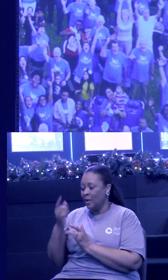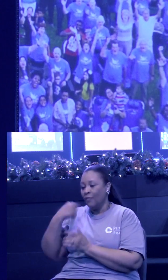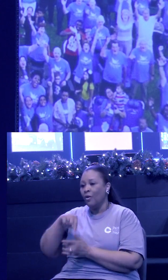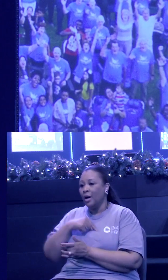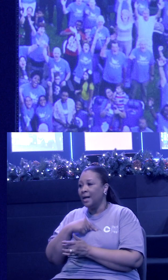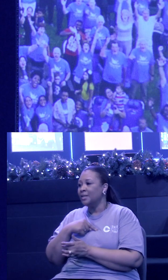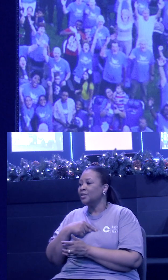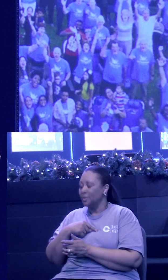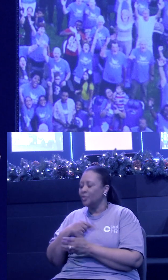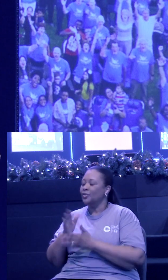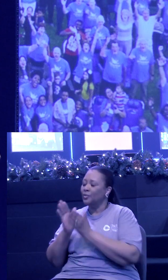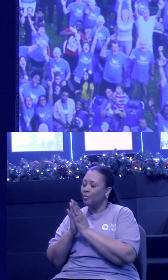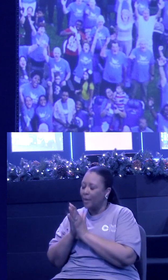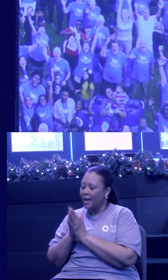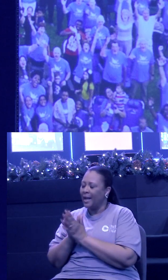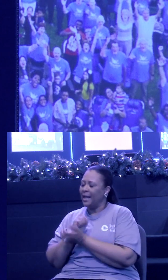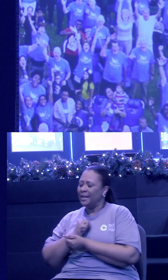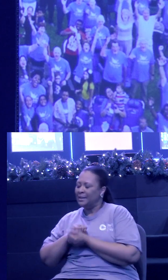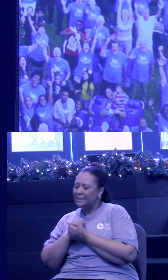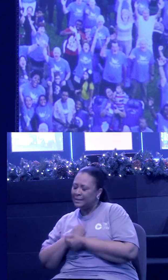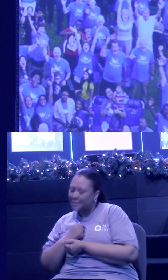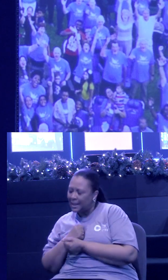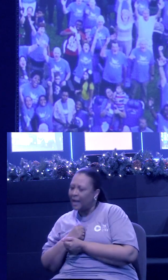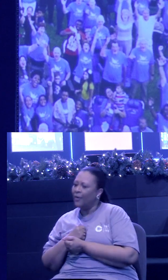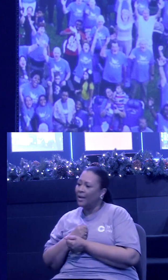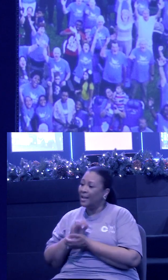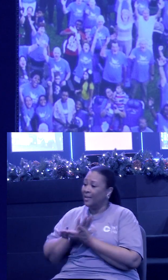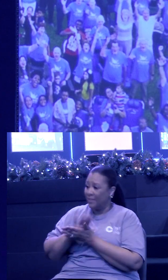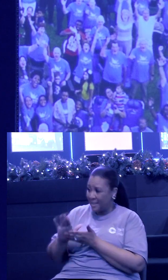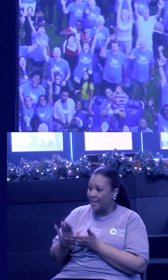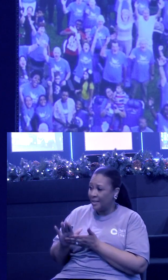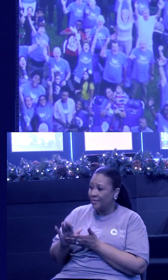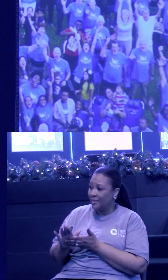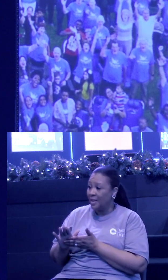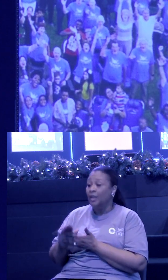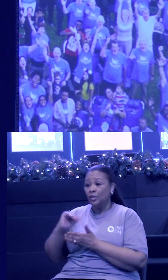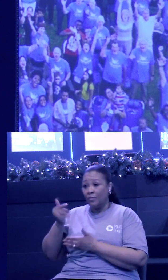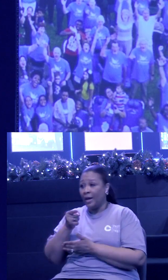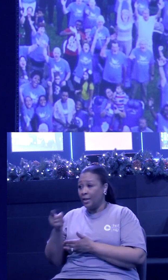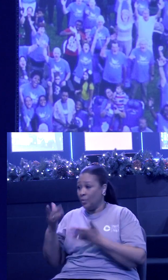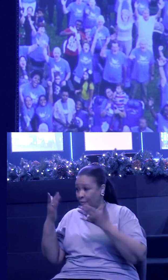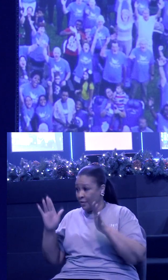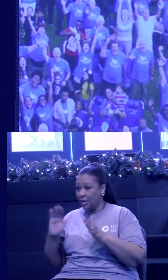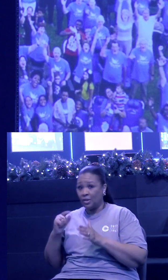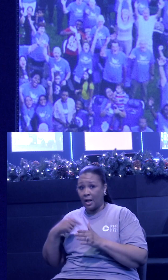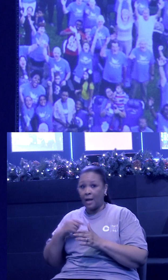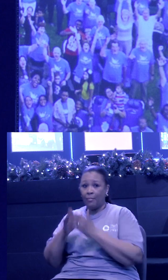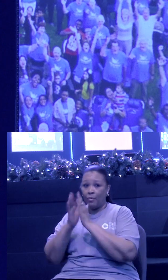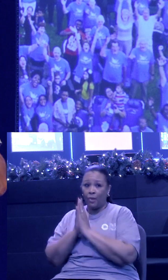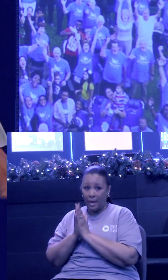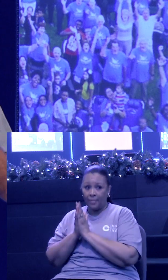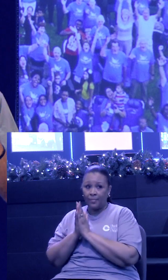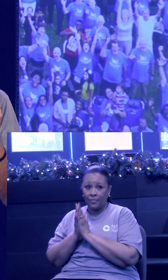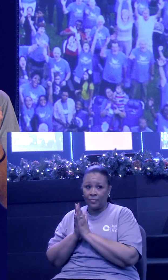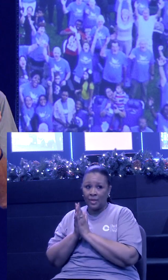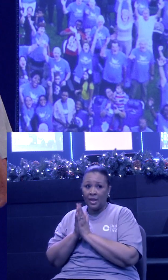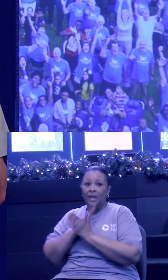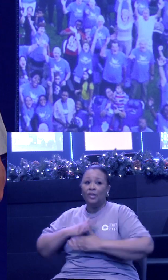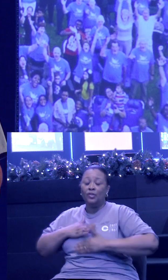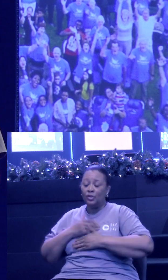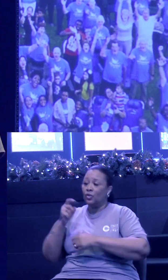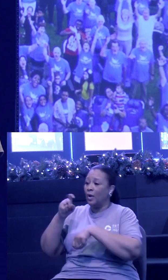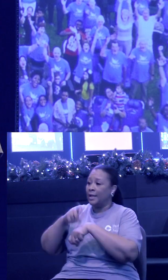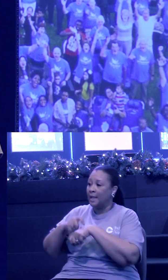to repent and to praise and to give him thanks for what he did on the cross. So we invite you, after I pray, to enjoy some